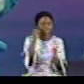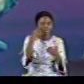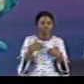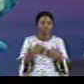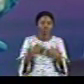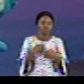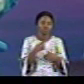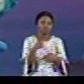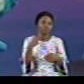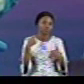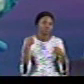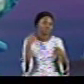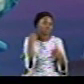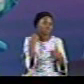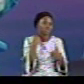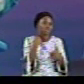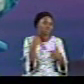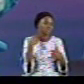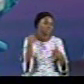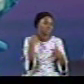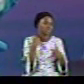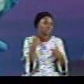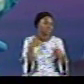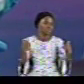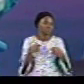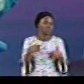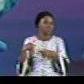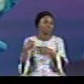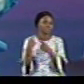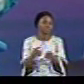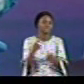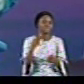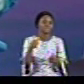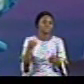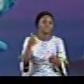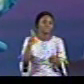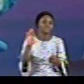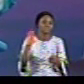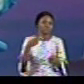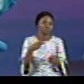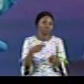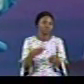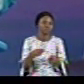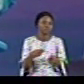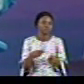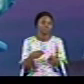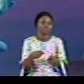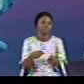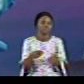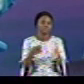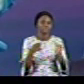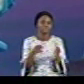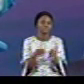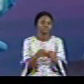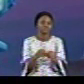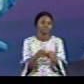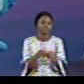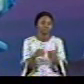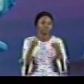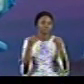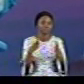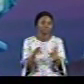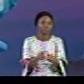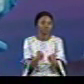march 6 which has defiled medical interventions several injections and tablets no